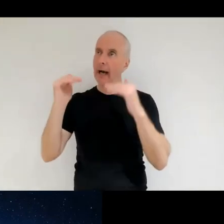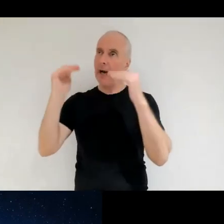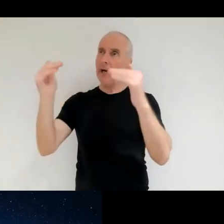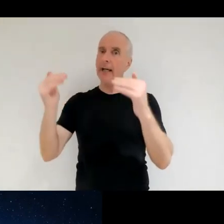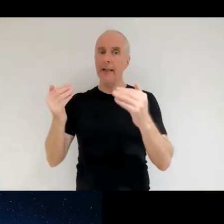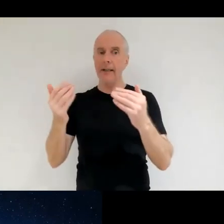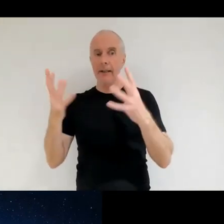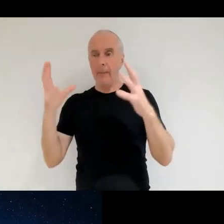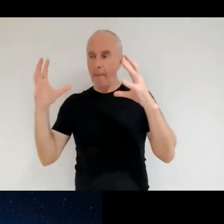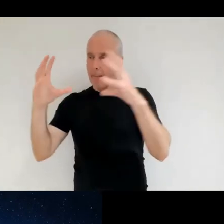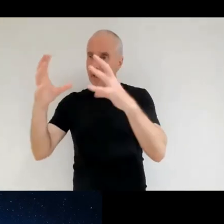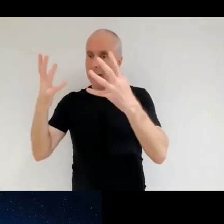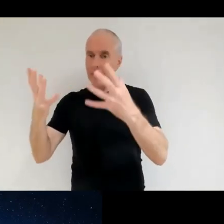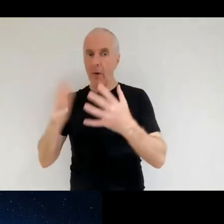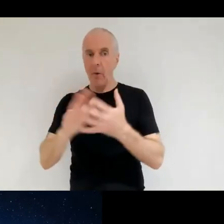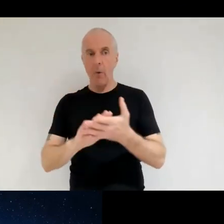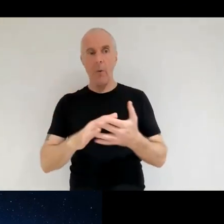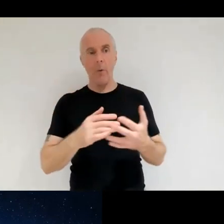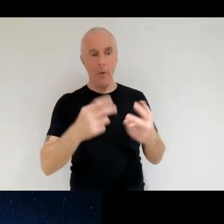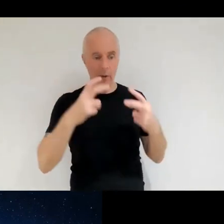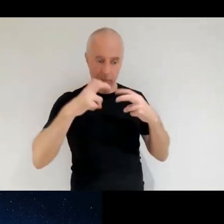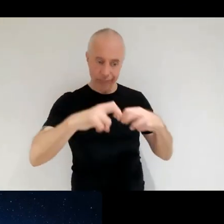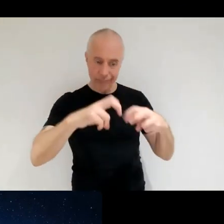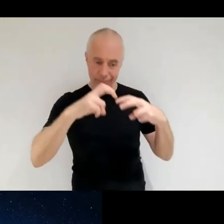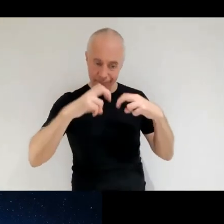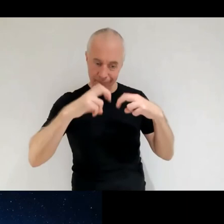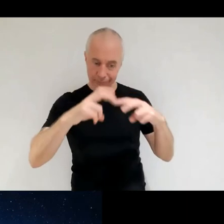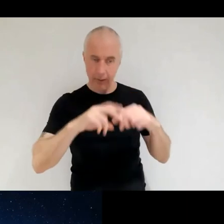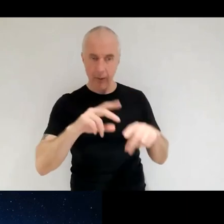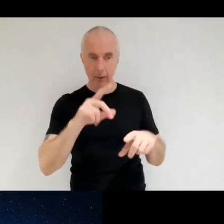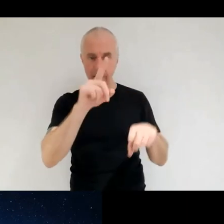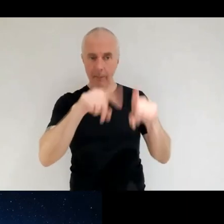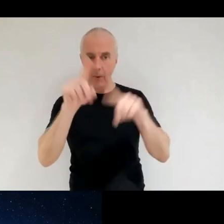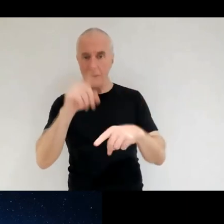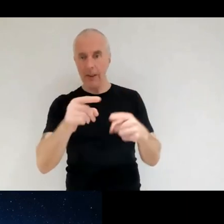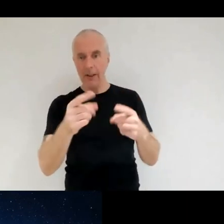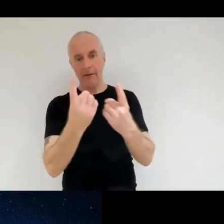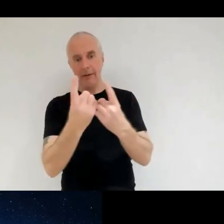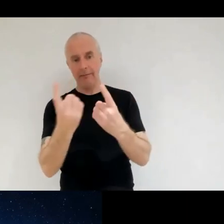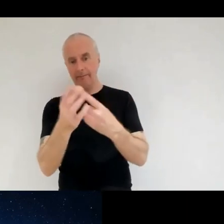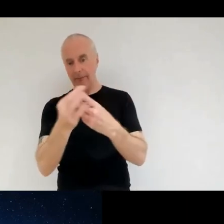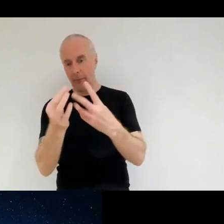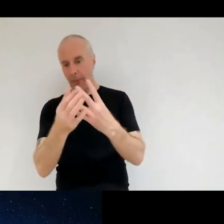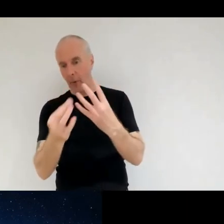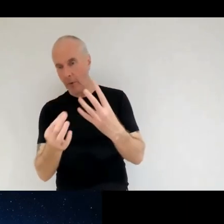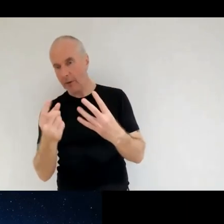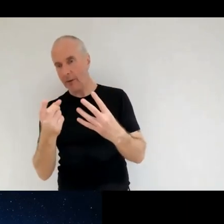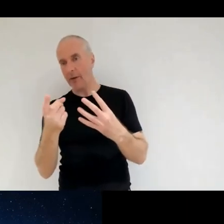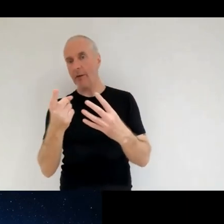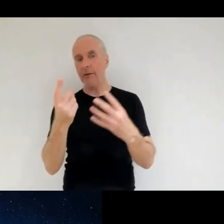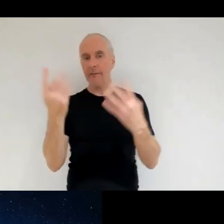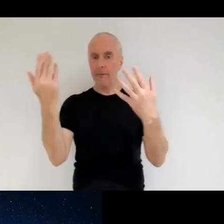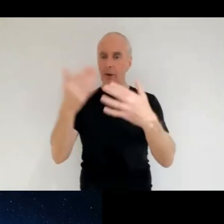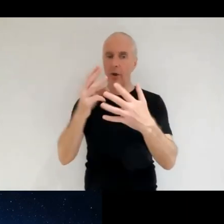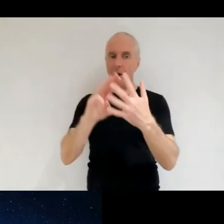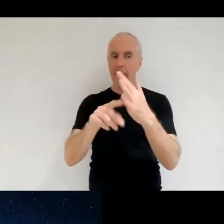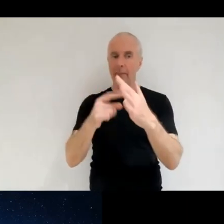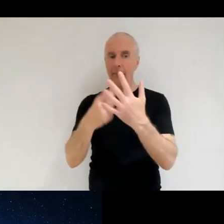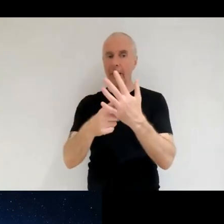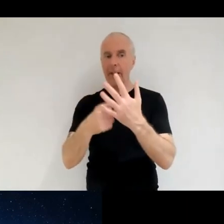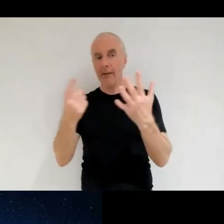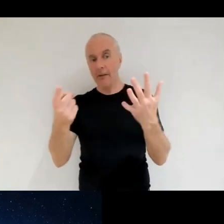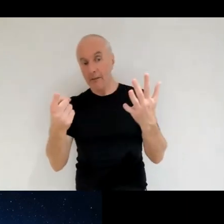papers and people getting excited about multi-component dark matter and could black holes be one component of dark matter, right? And I don't think that question